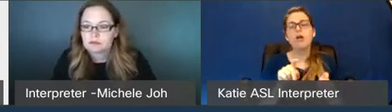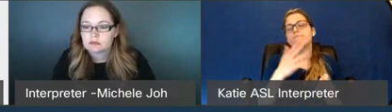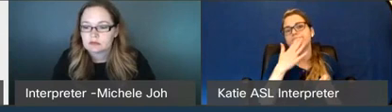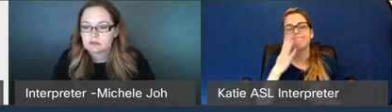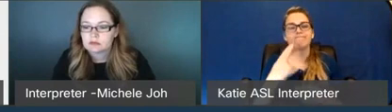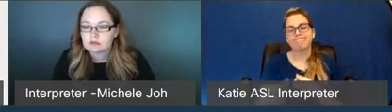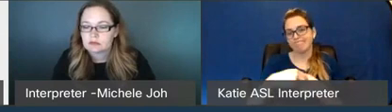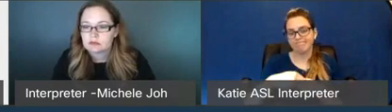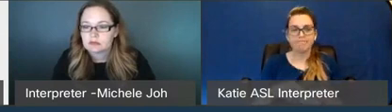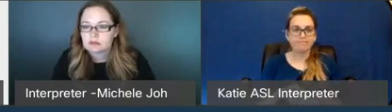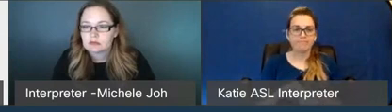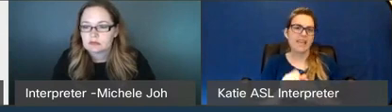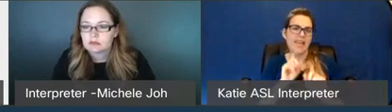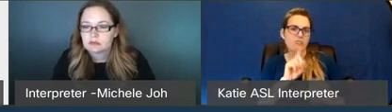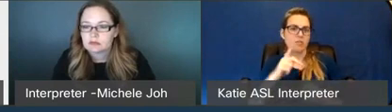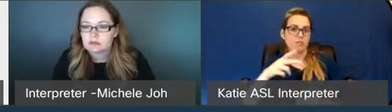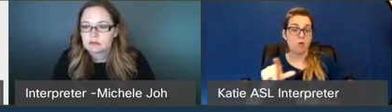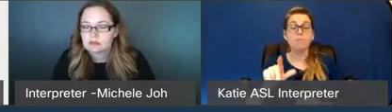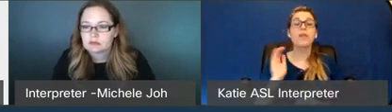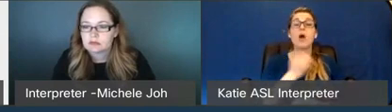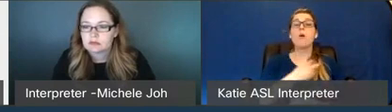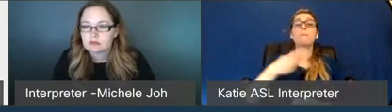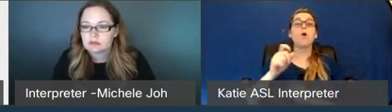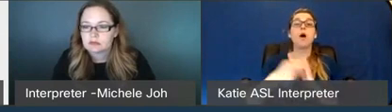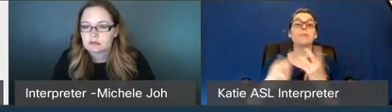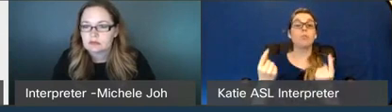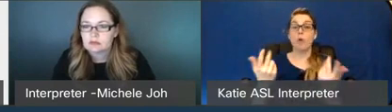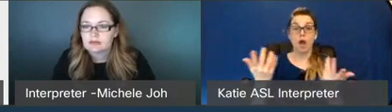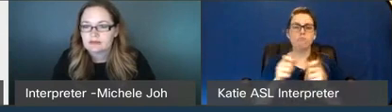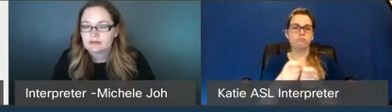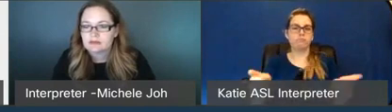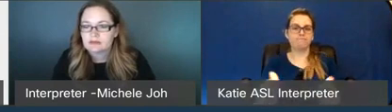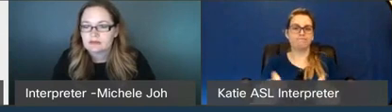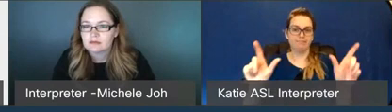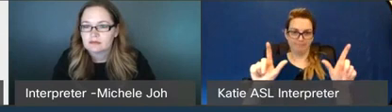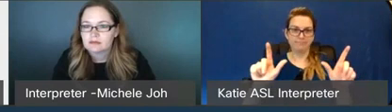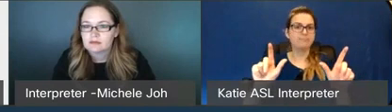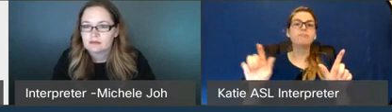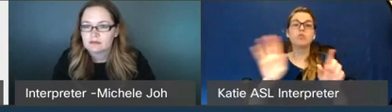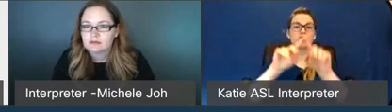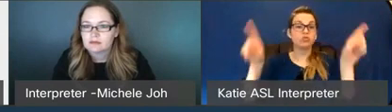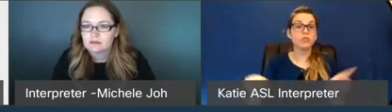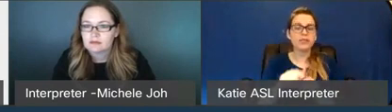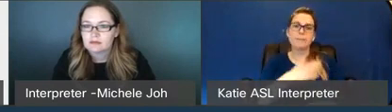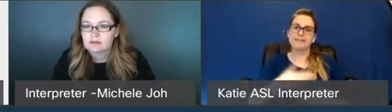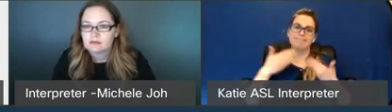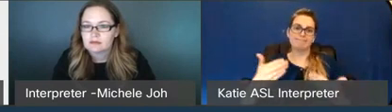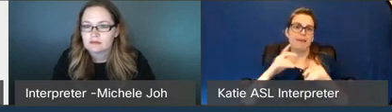on your screen, please enter your responses. In fact, there it is. The poll has arrived.